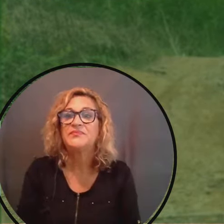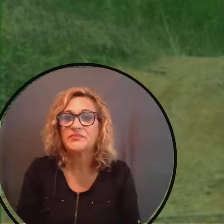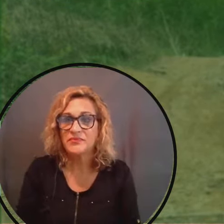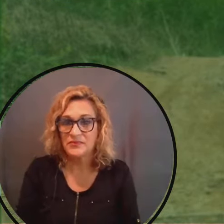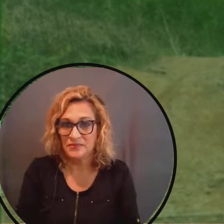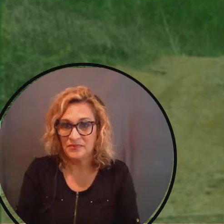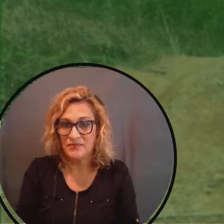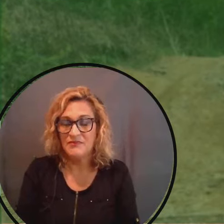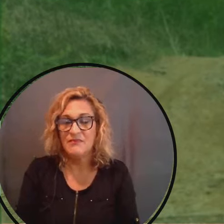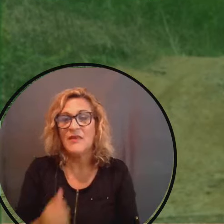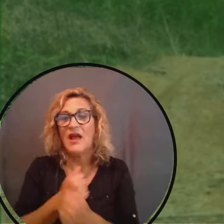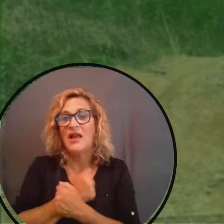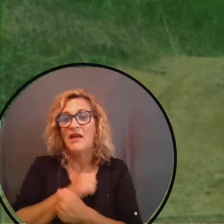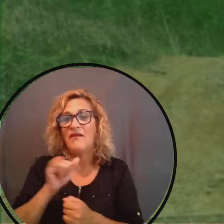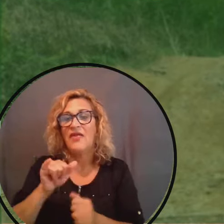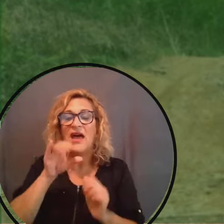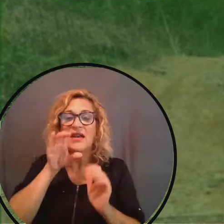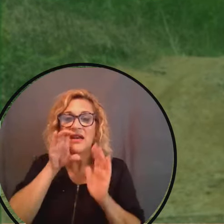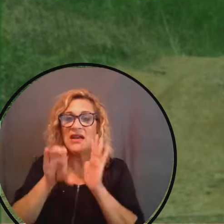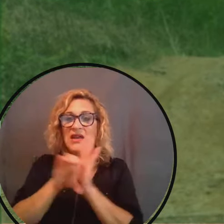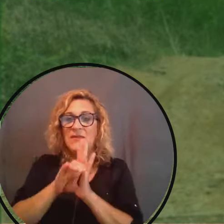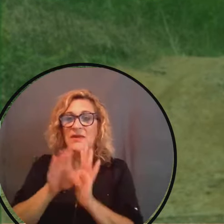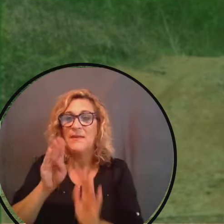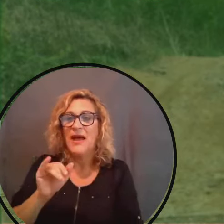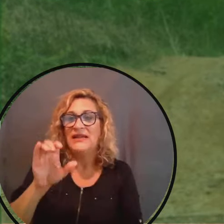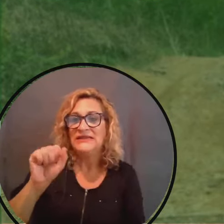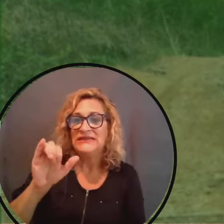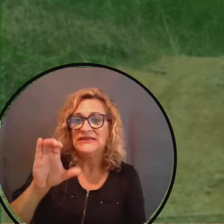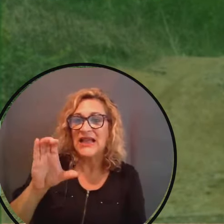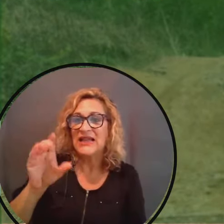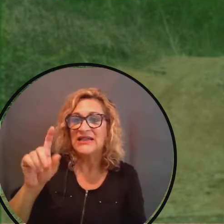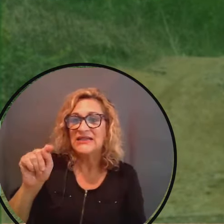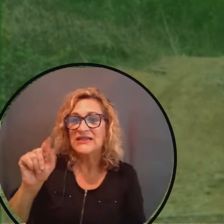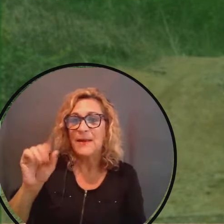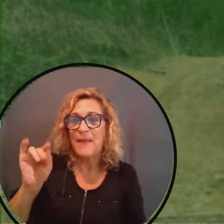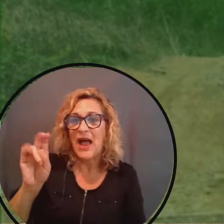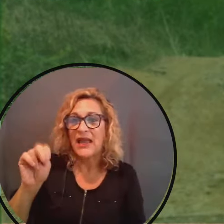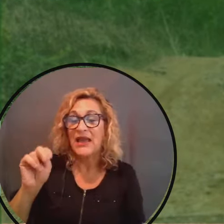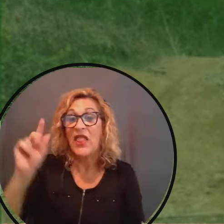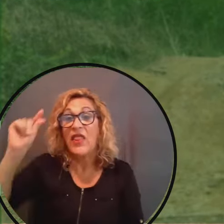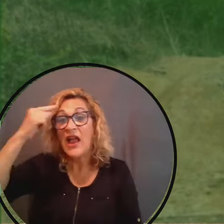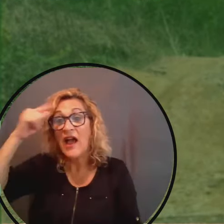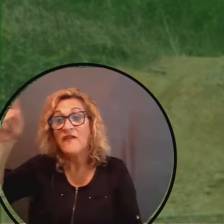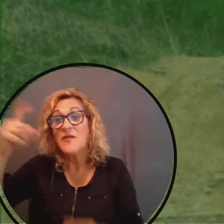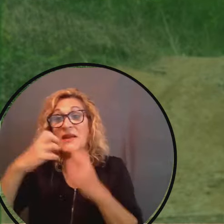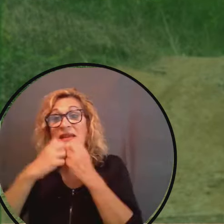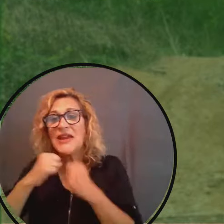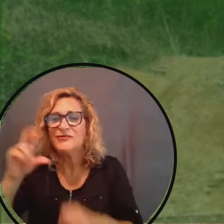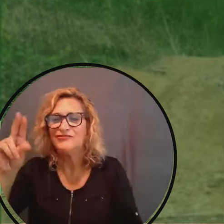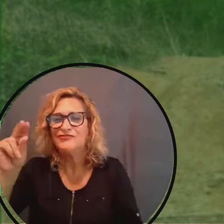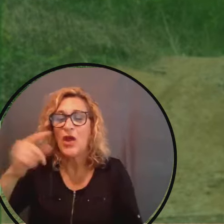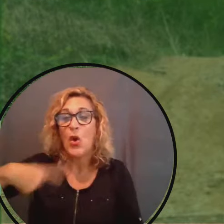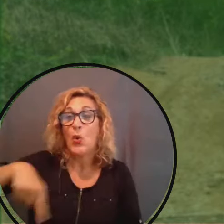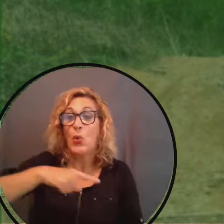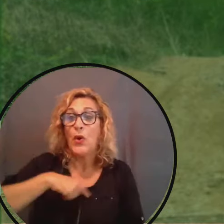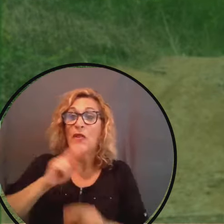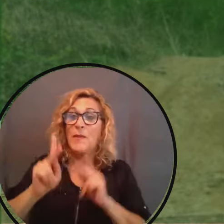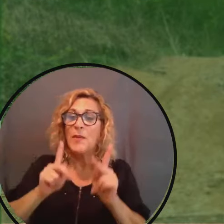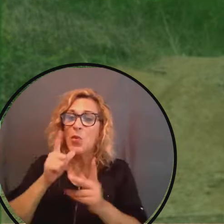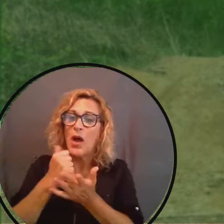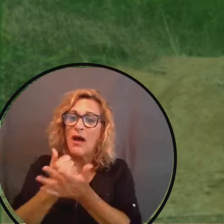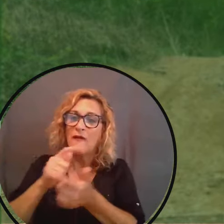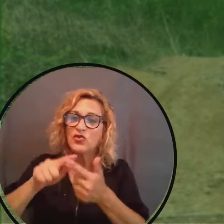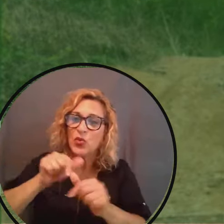image by Seth Tobachman. The government does not care. We the people must help each other. This feels to me like it really